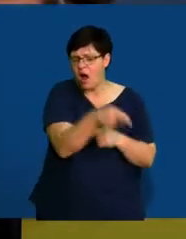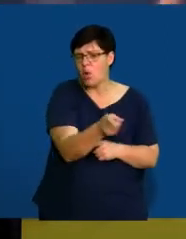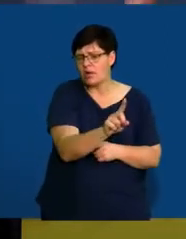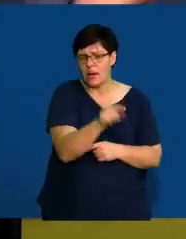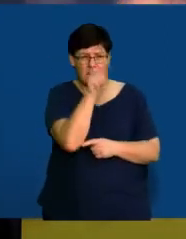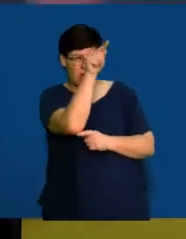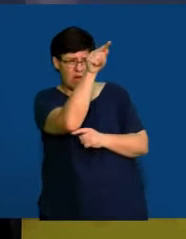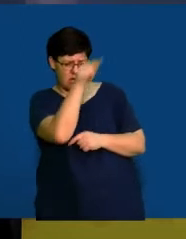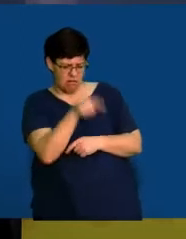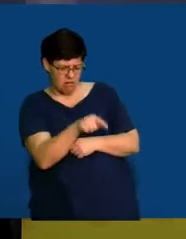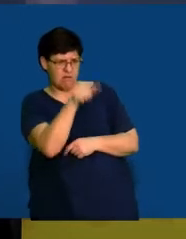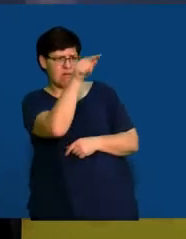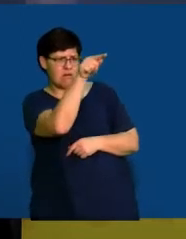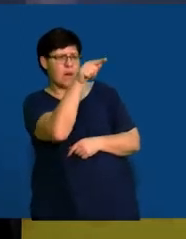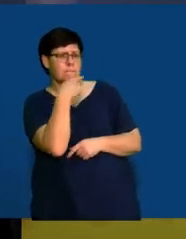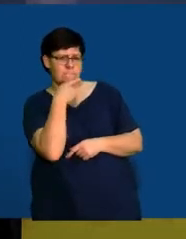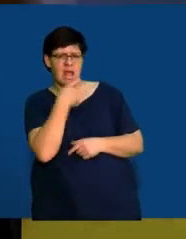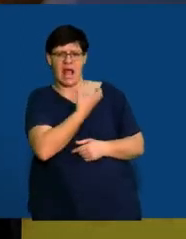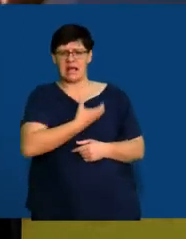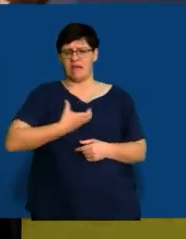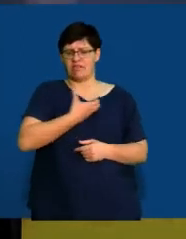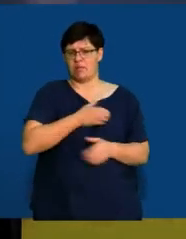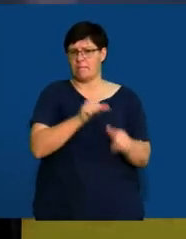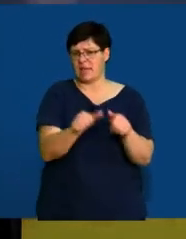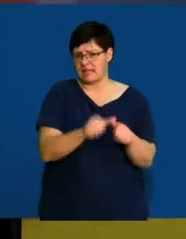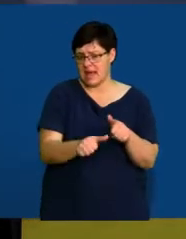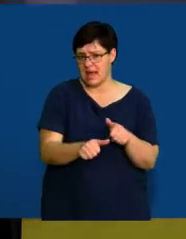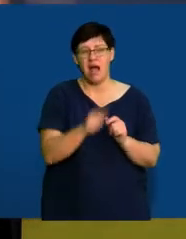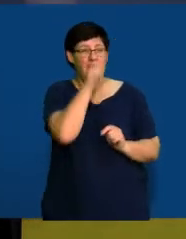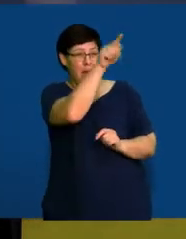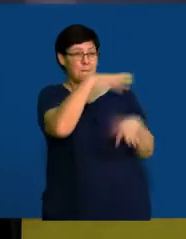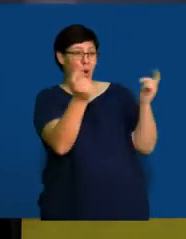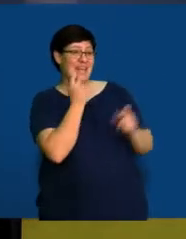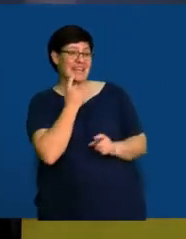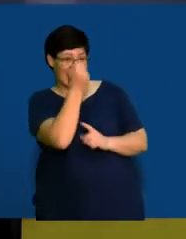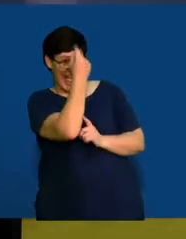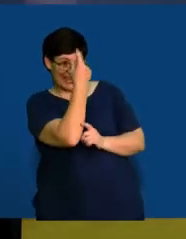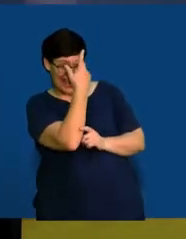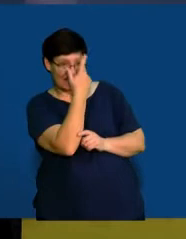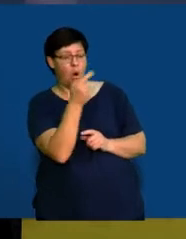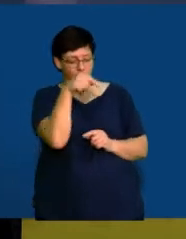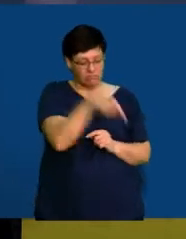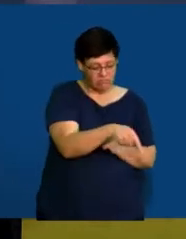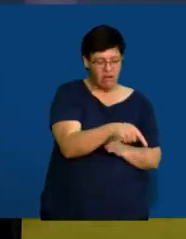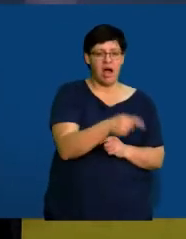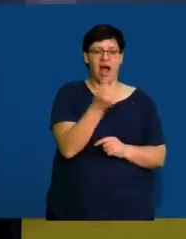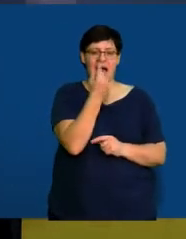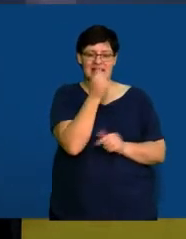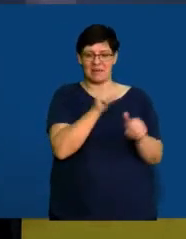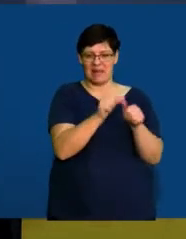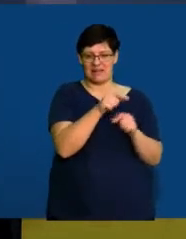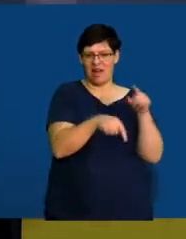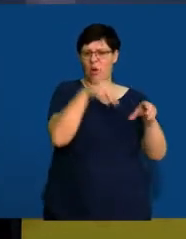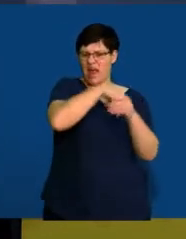I more comfortable with? Which content was easier to understand when I was in class? Once you've